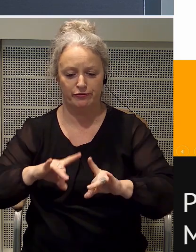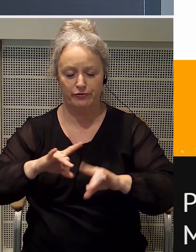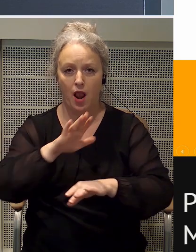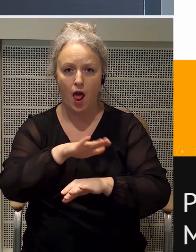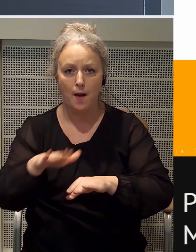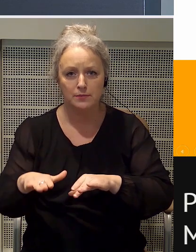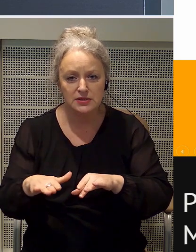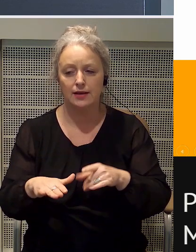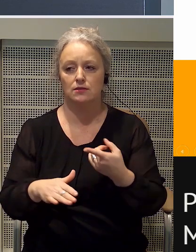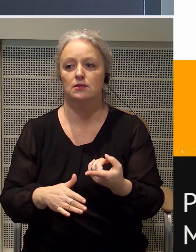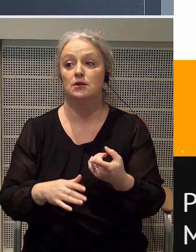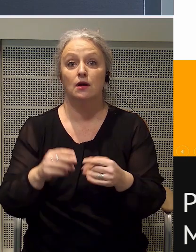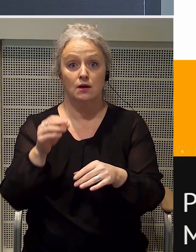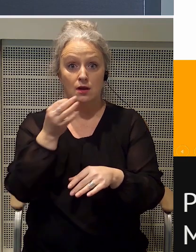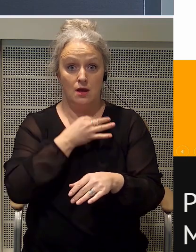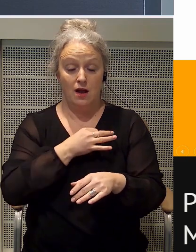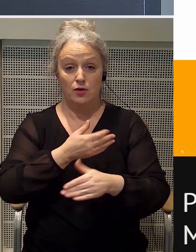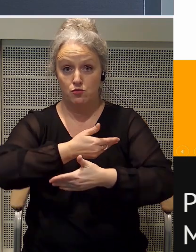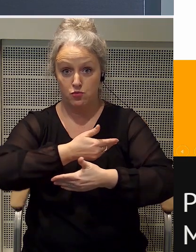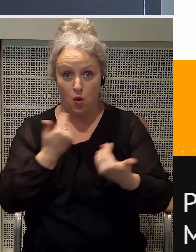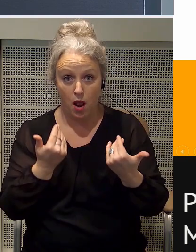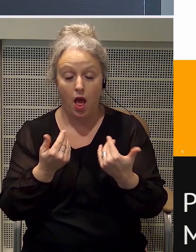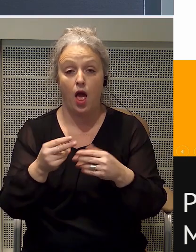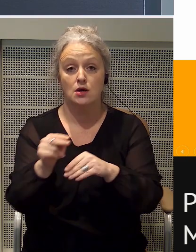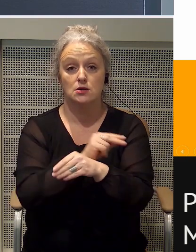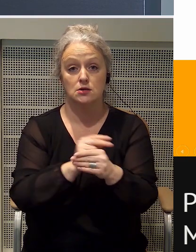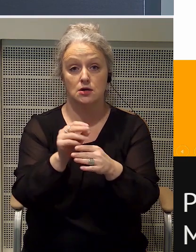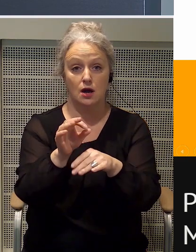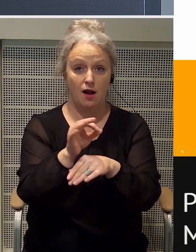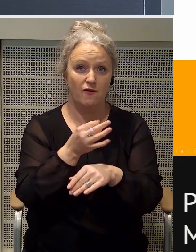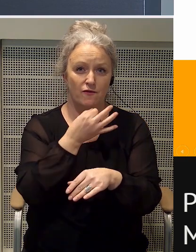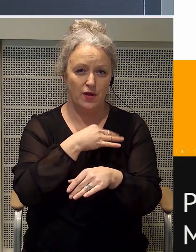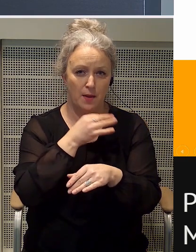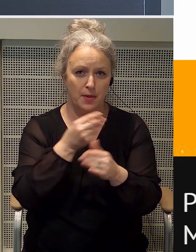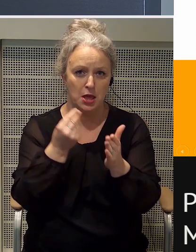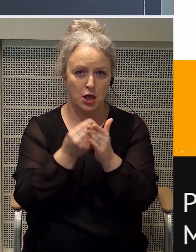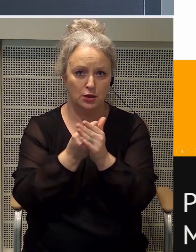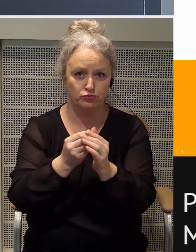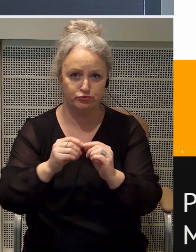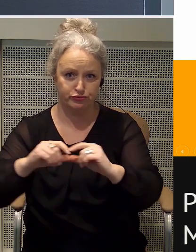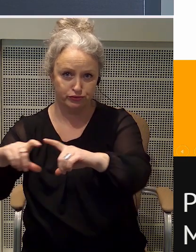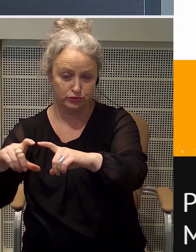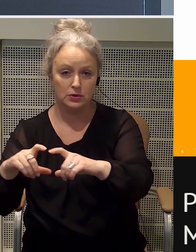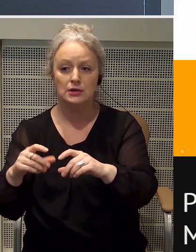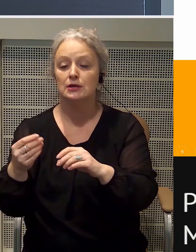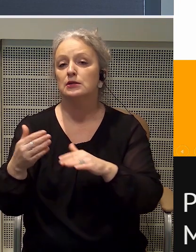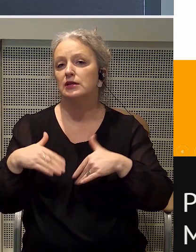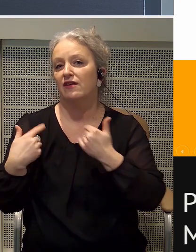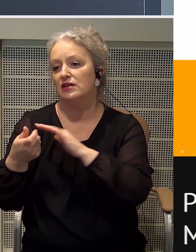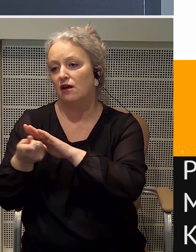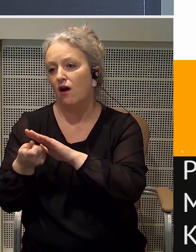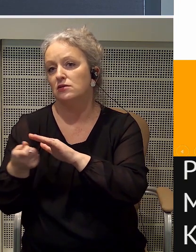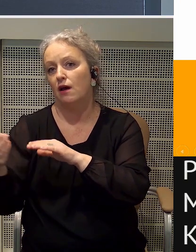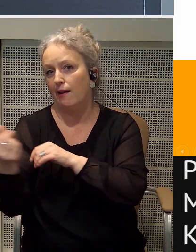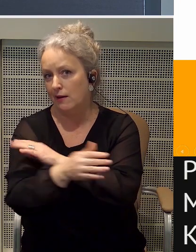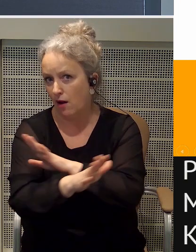talking about children with severe disabilities. Gigabec is much more expensive